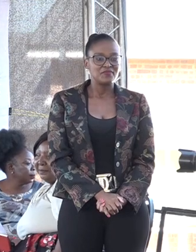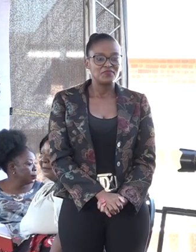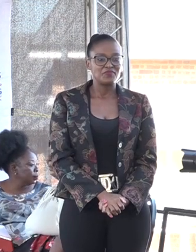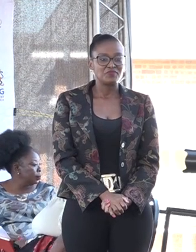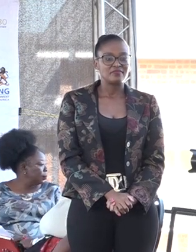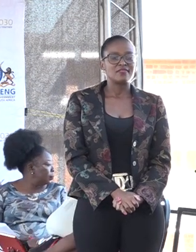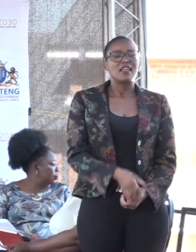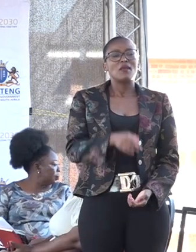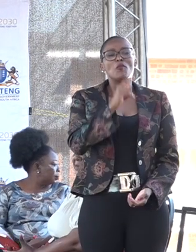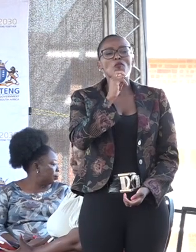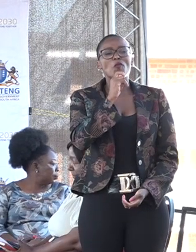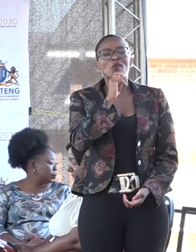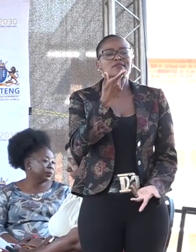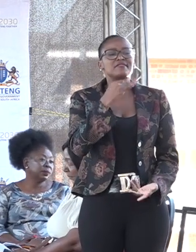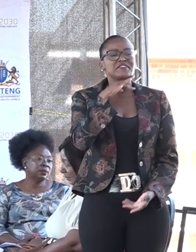Khuye more.